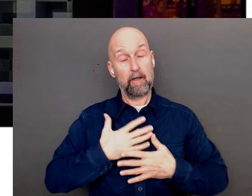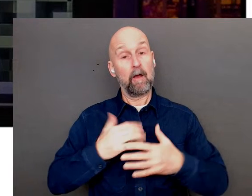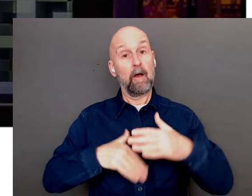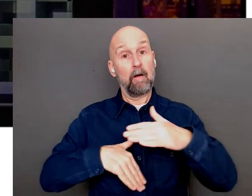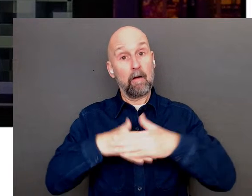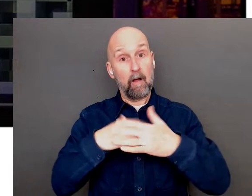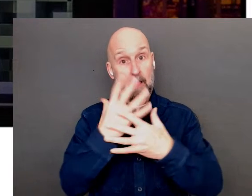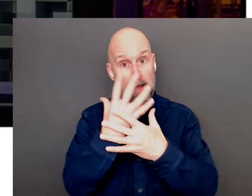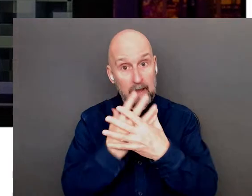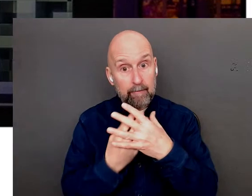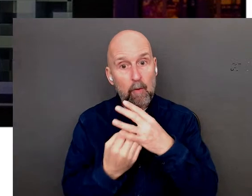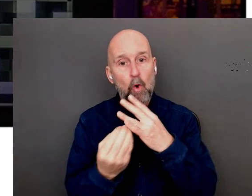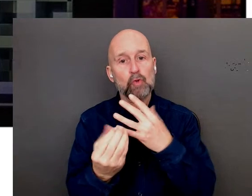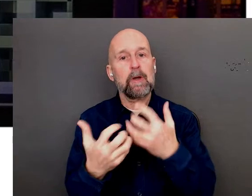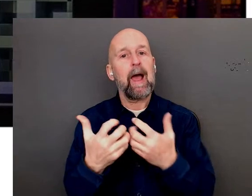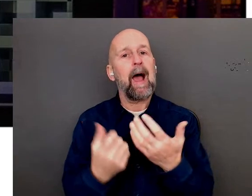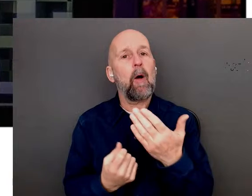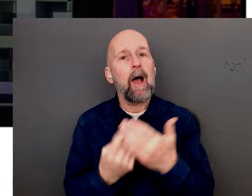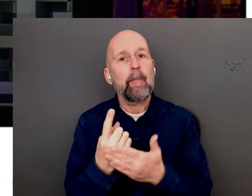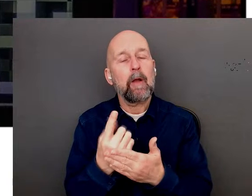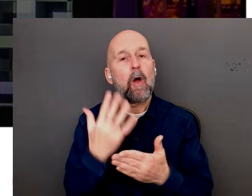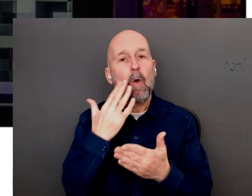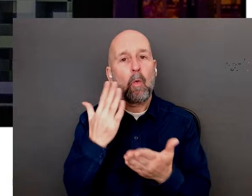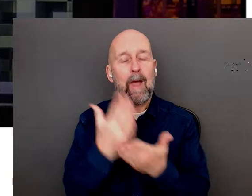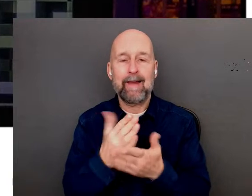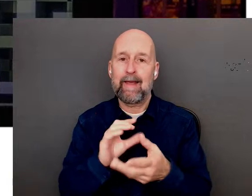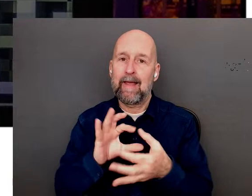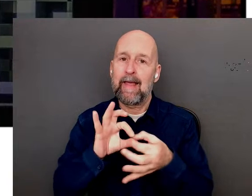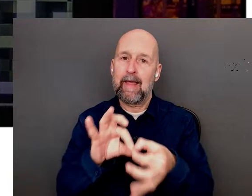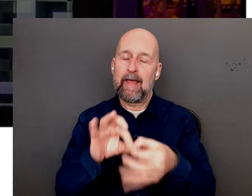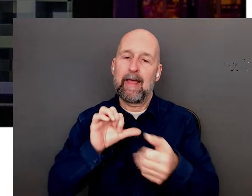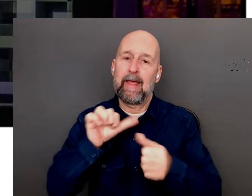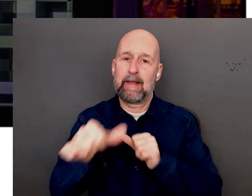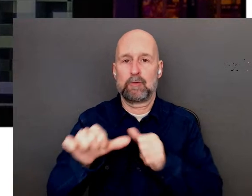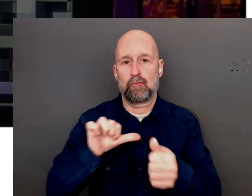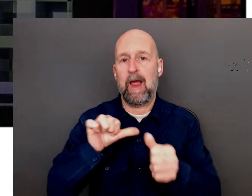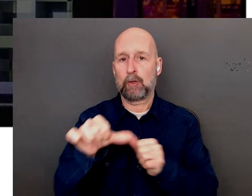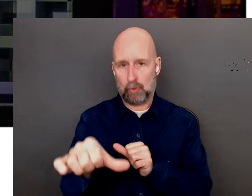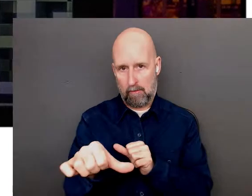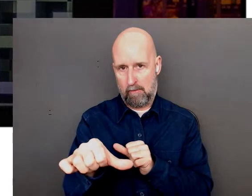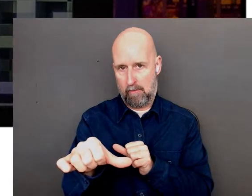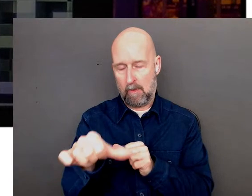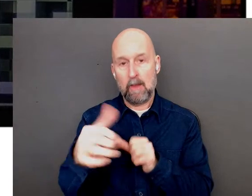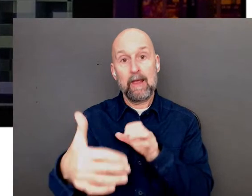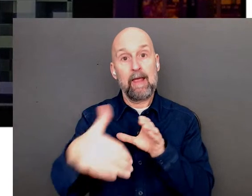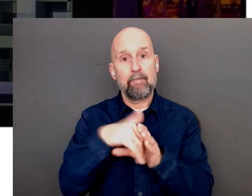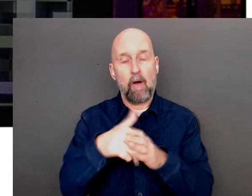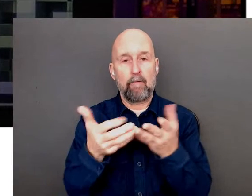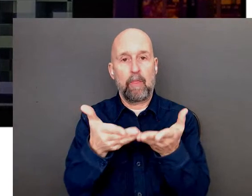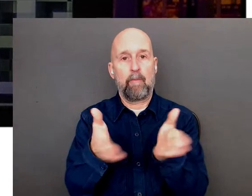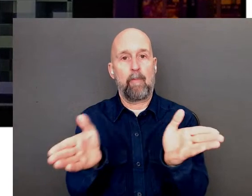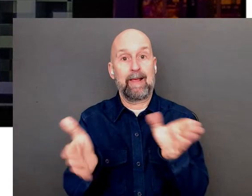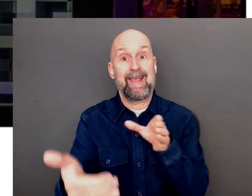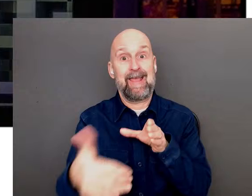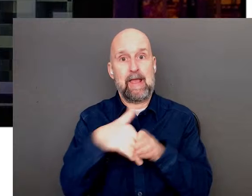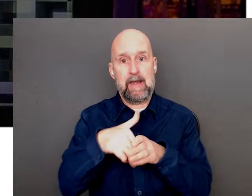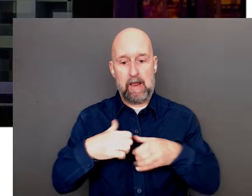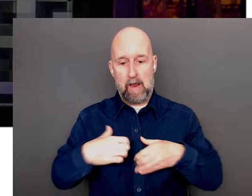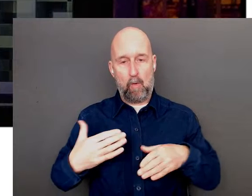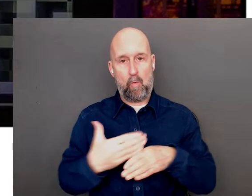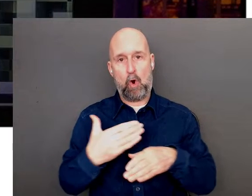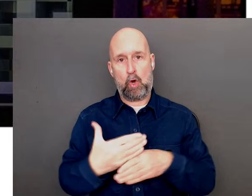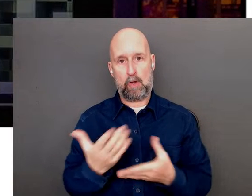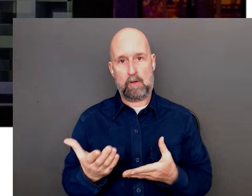to happen when there's also great interaction and when we start to involve the public inside of the work, not only treating them